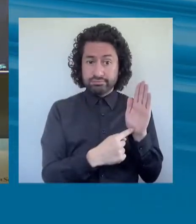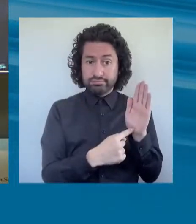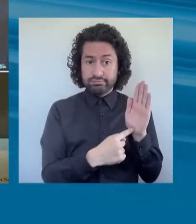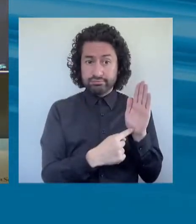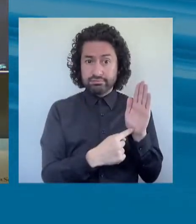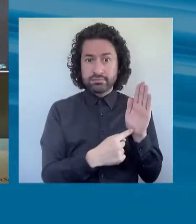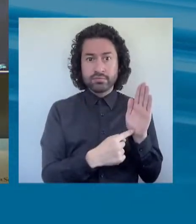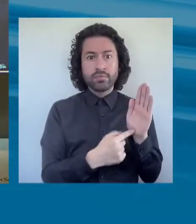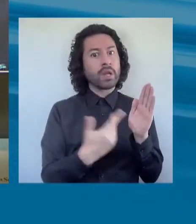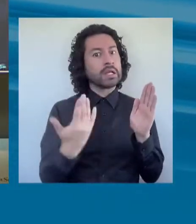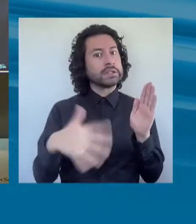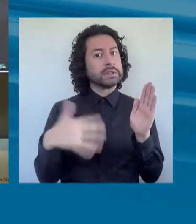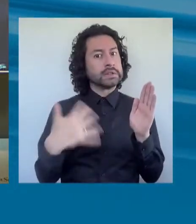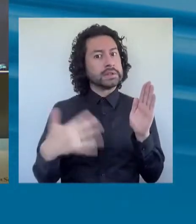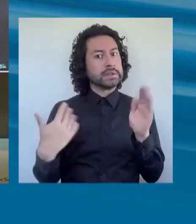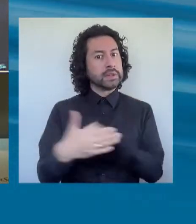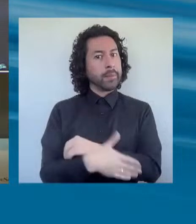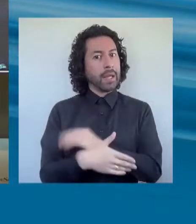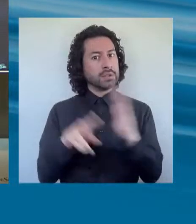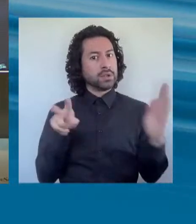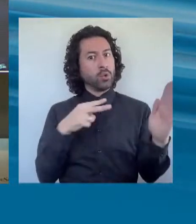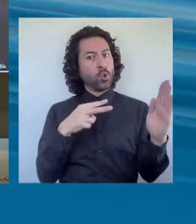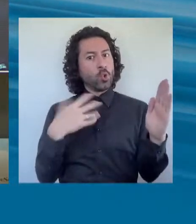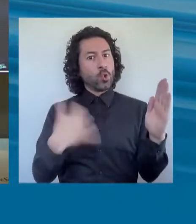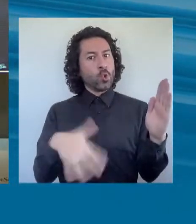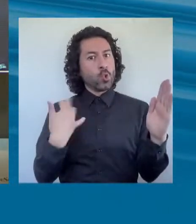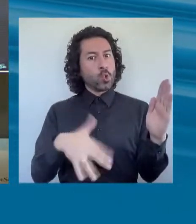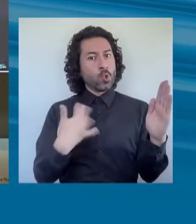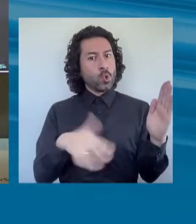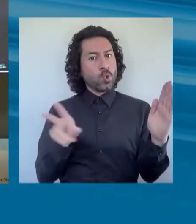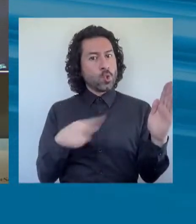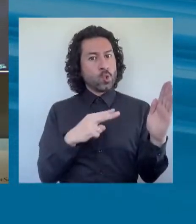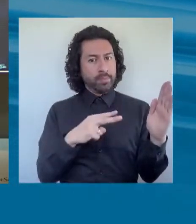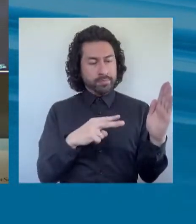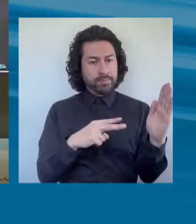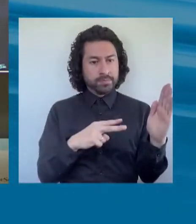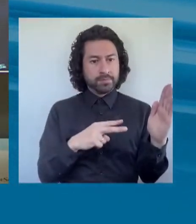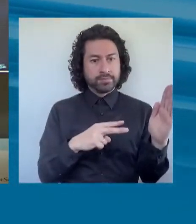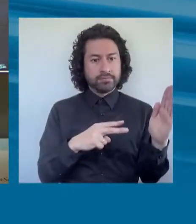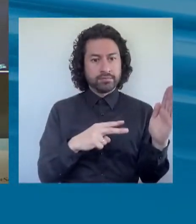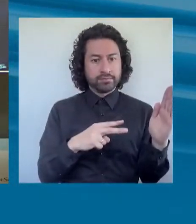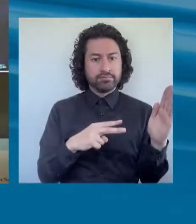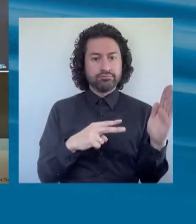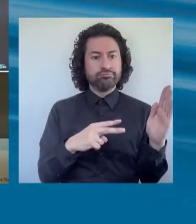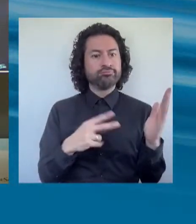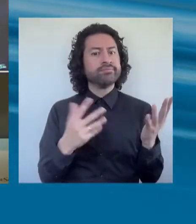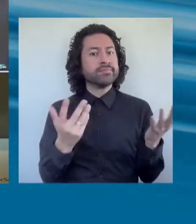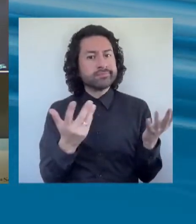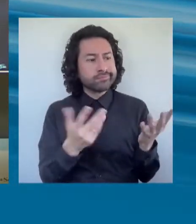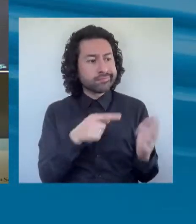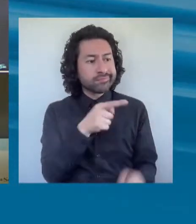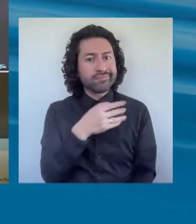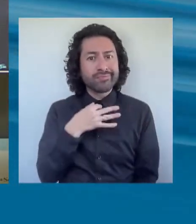had a strong impact, and it was on the